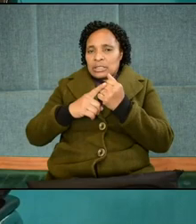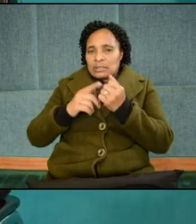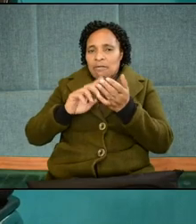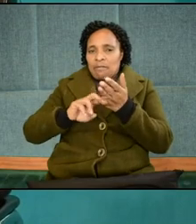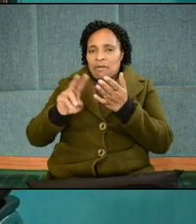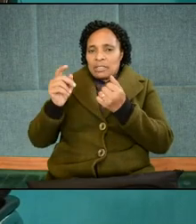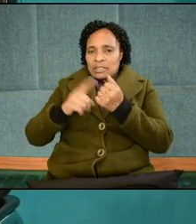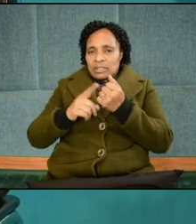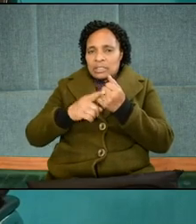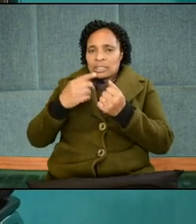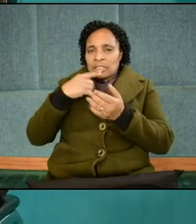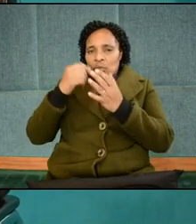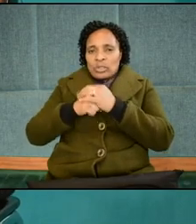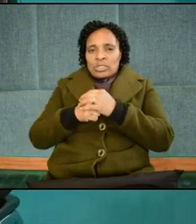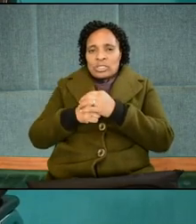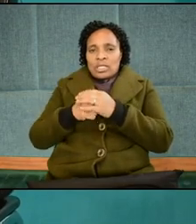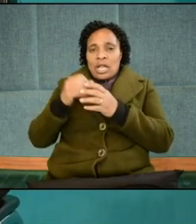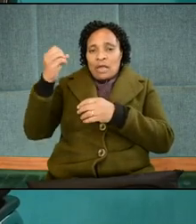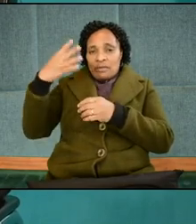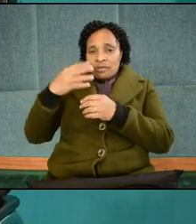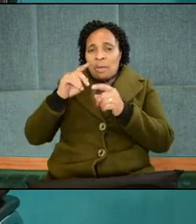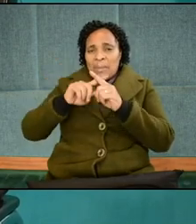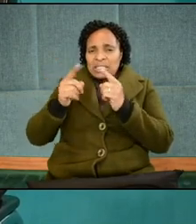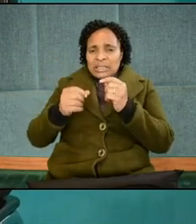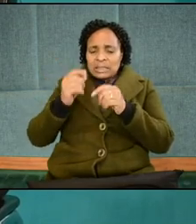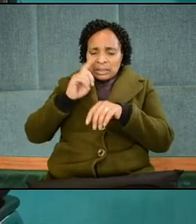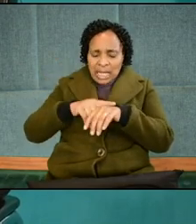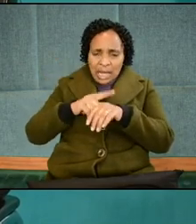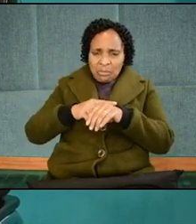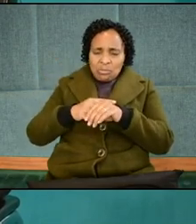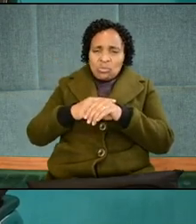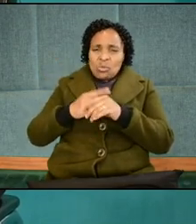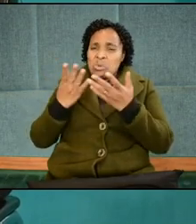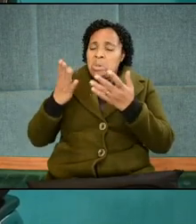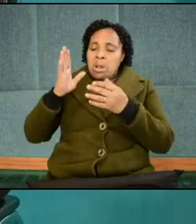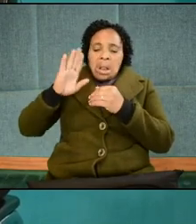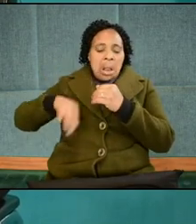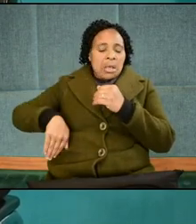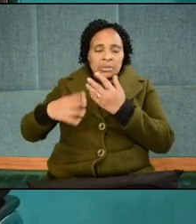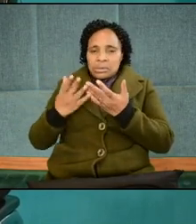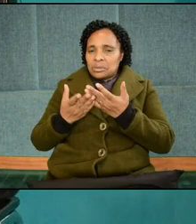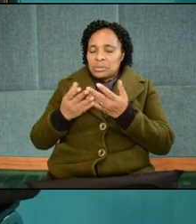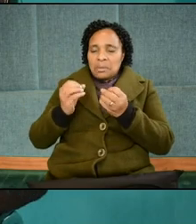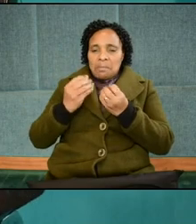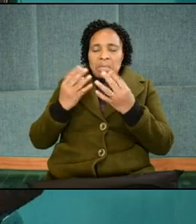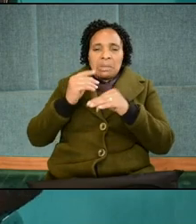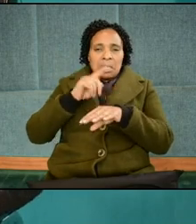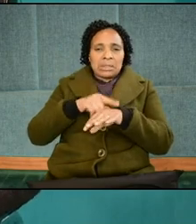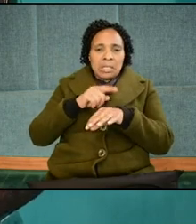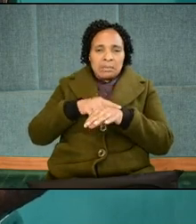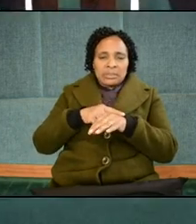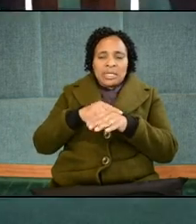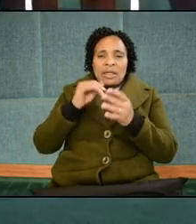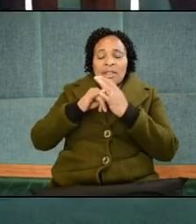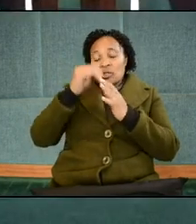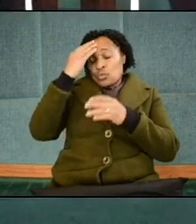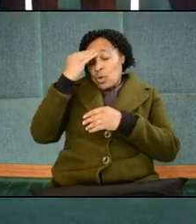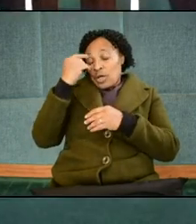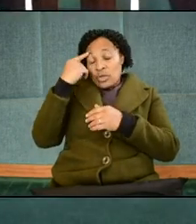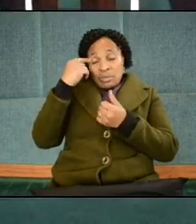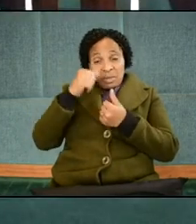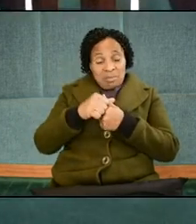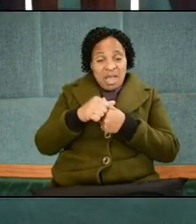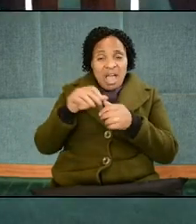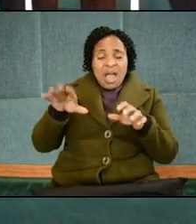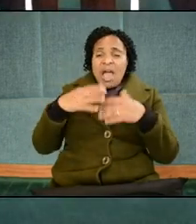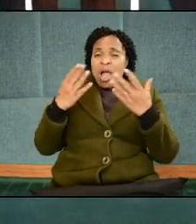are going to show up, but by that time, it's already too late in most cases. Mm. Yeah. And that's why you realize that